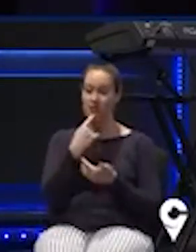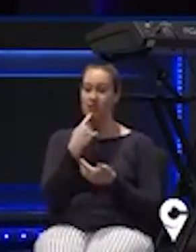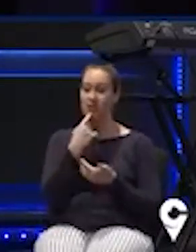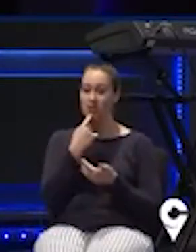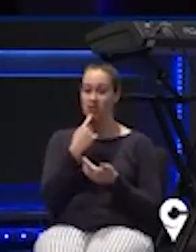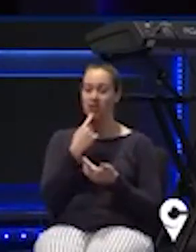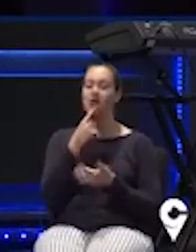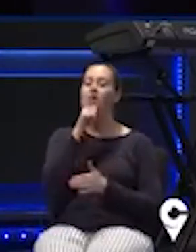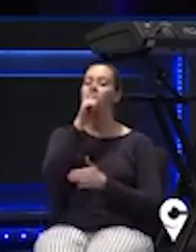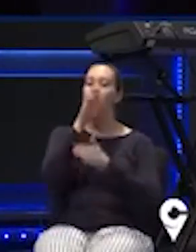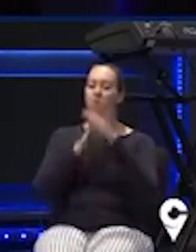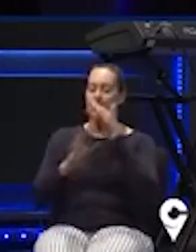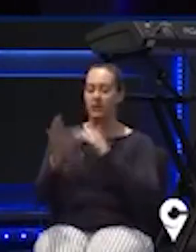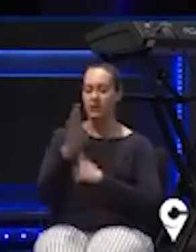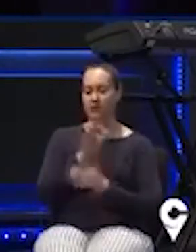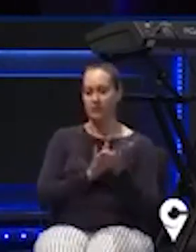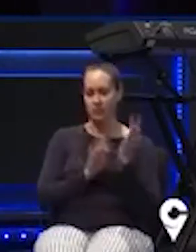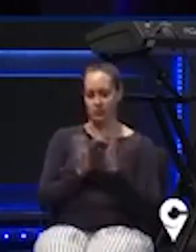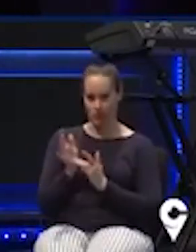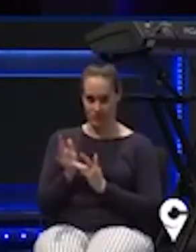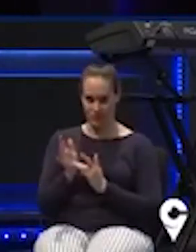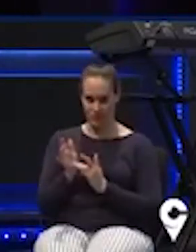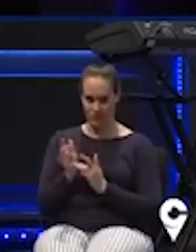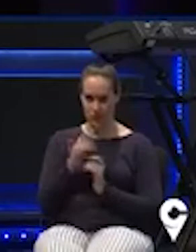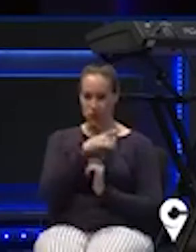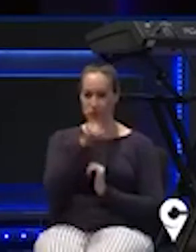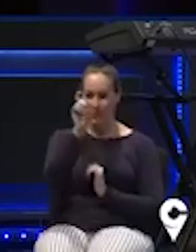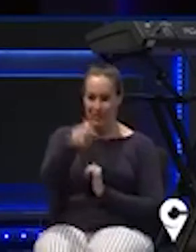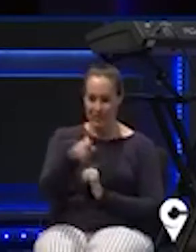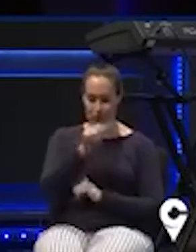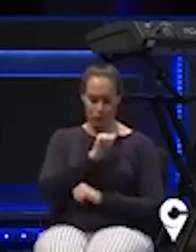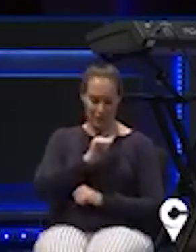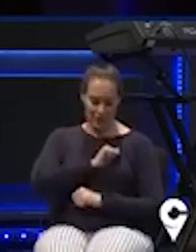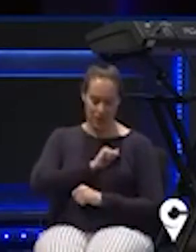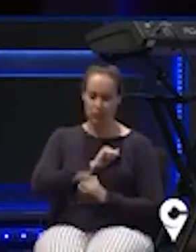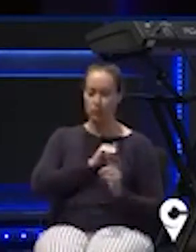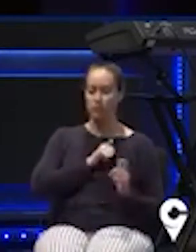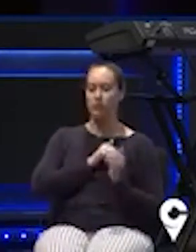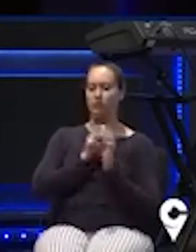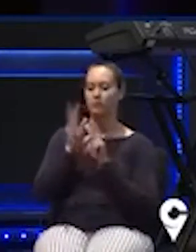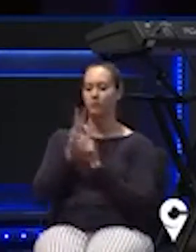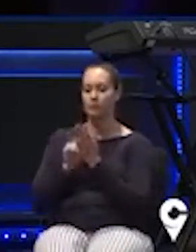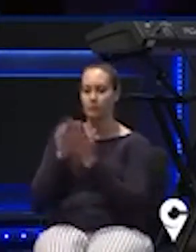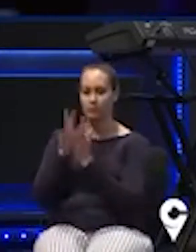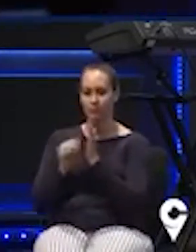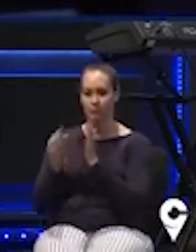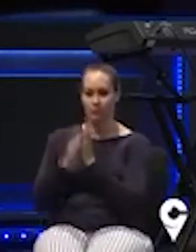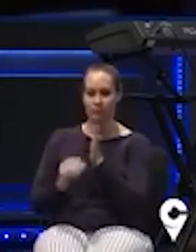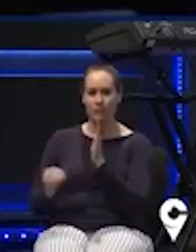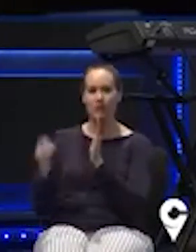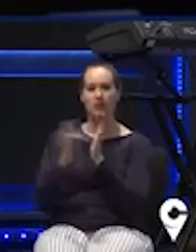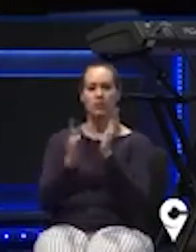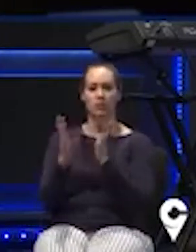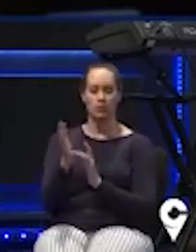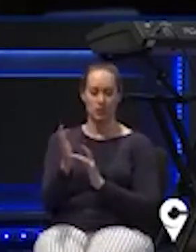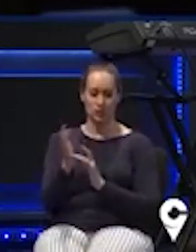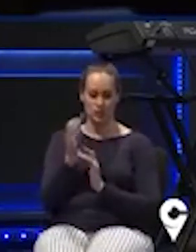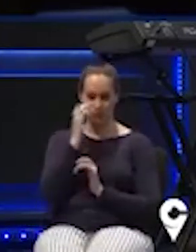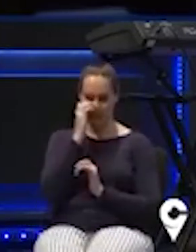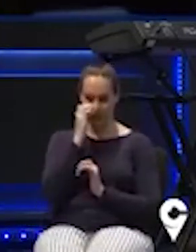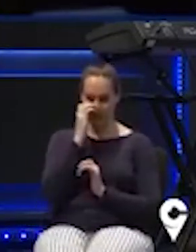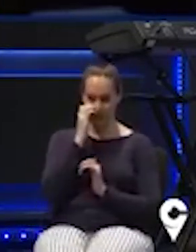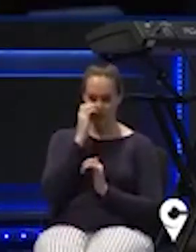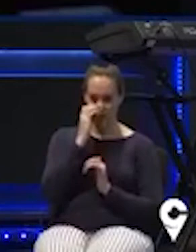Your attitude should be the same as that of Christ Jesus, who being in very nature God, did not consider equality with God something to be